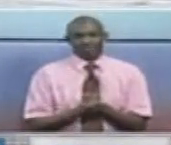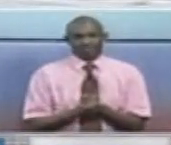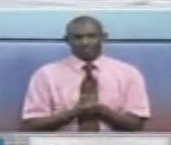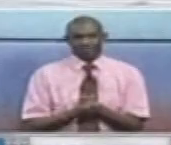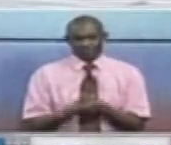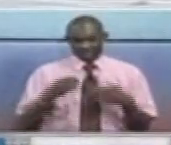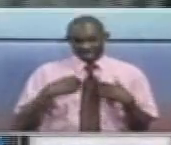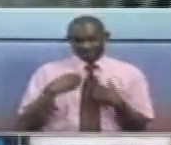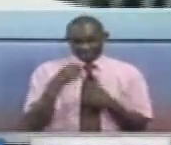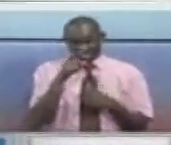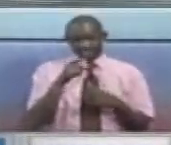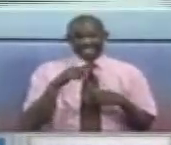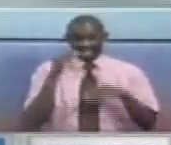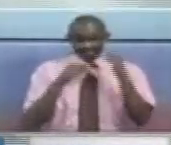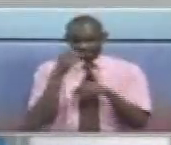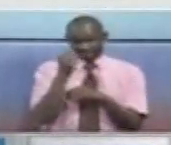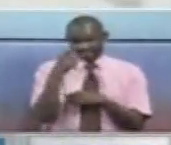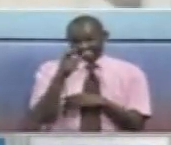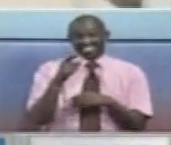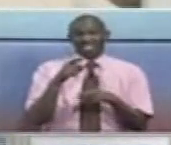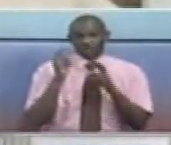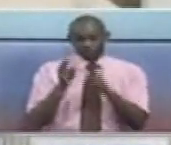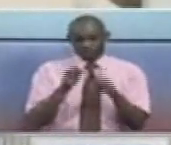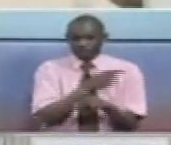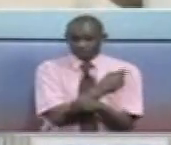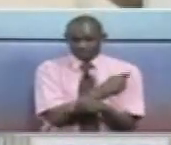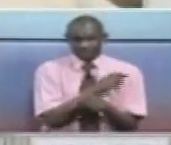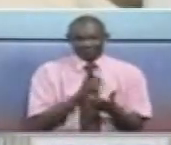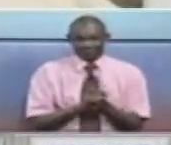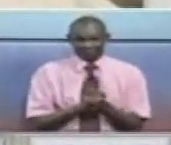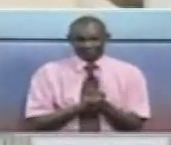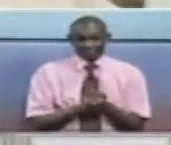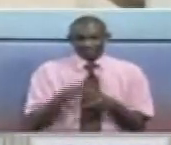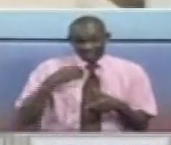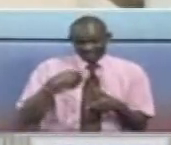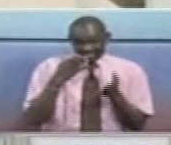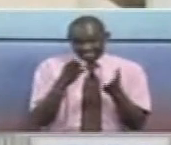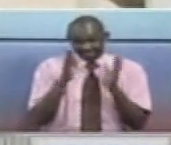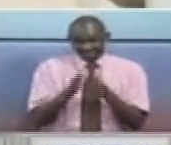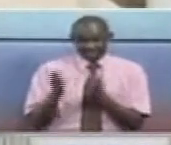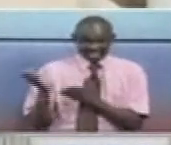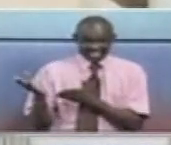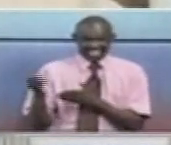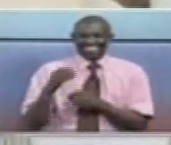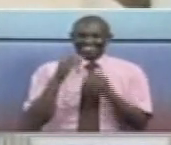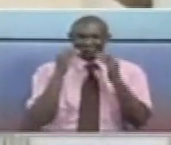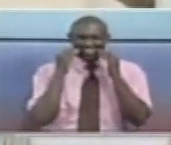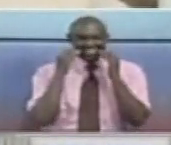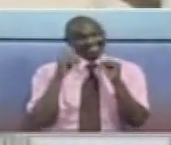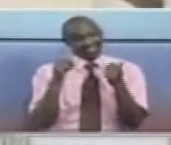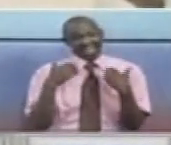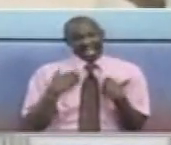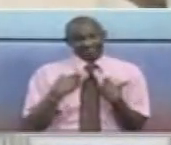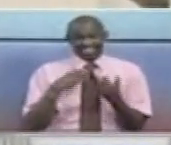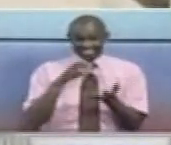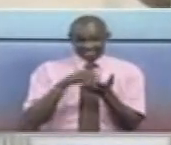Meru Level 5 Hospital is a typical hospital. Frida Gaki lives here. Her bright smile barely her situation